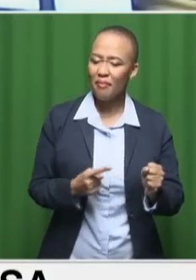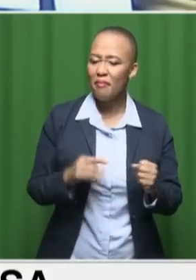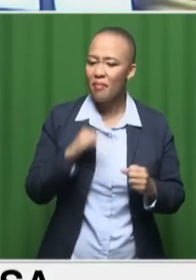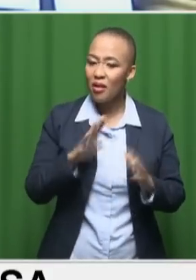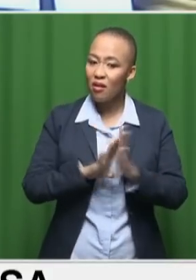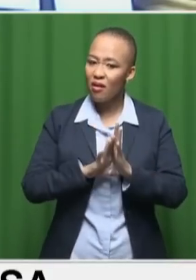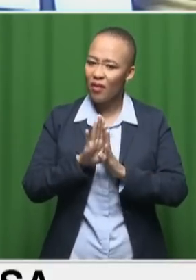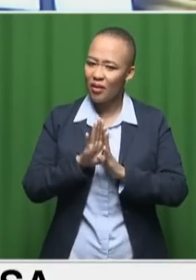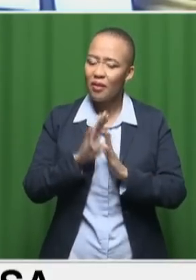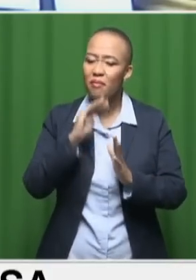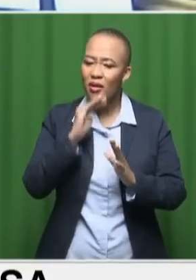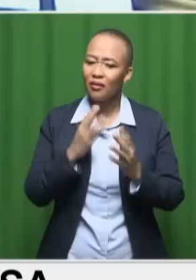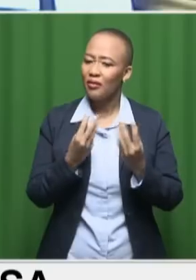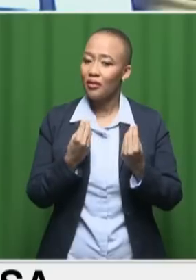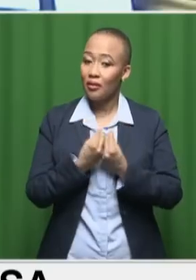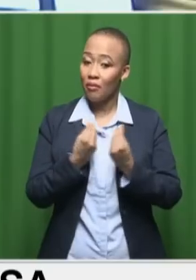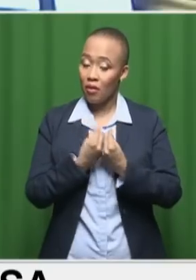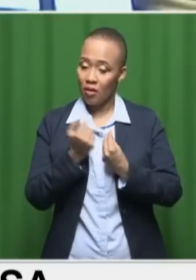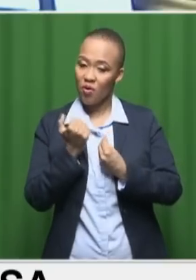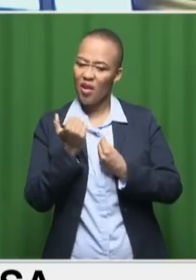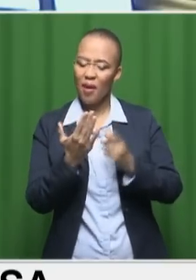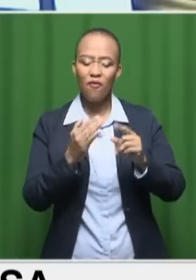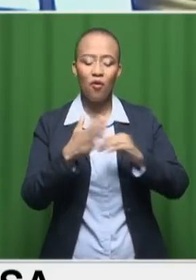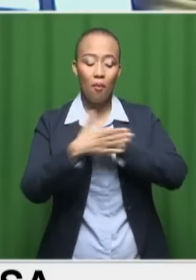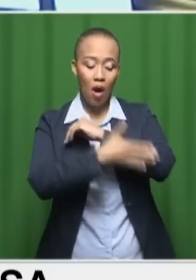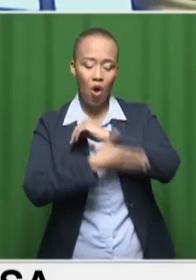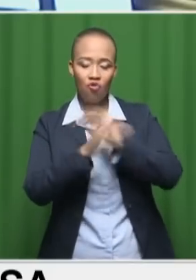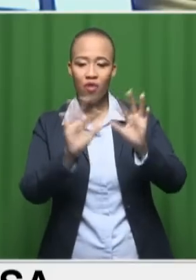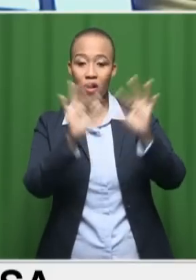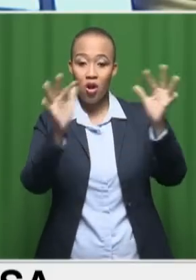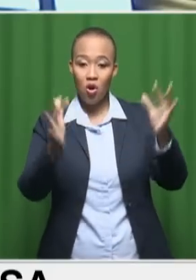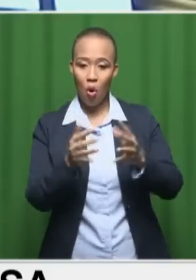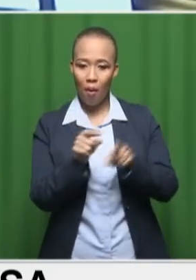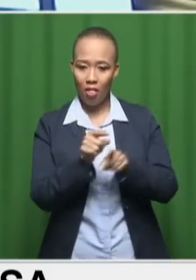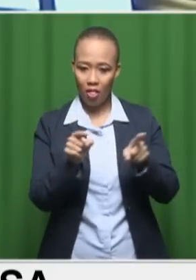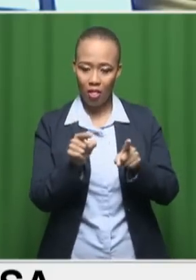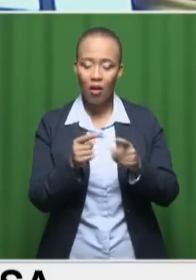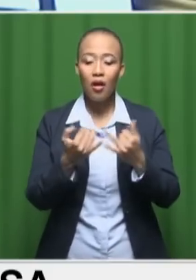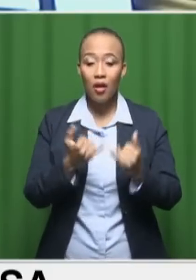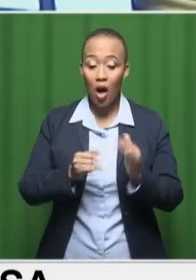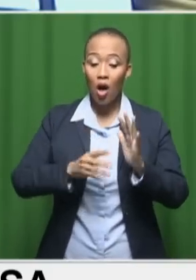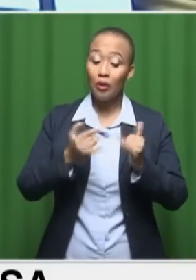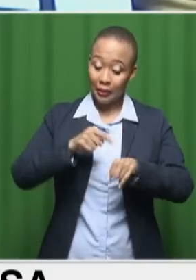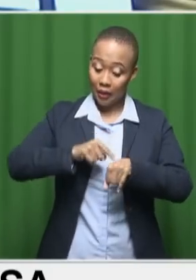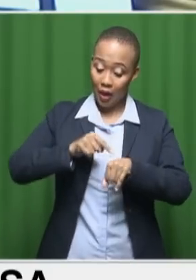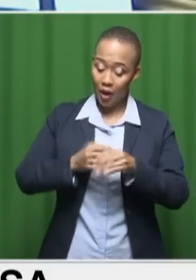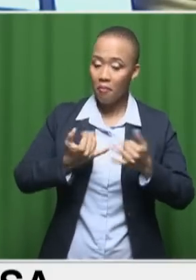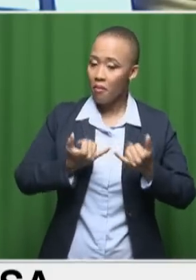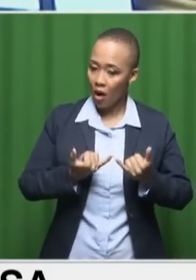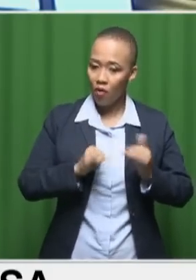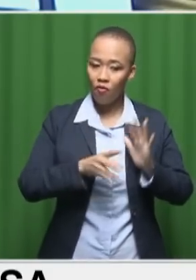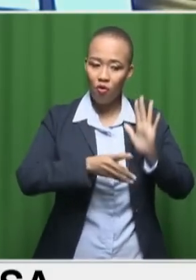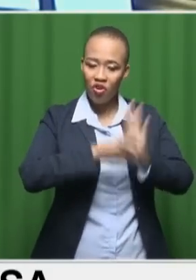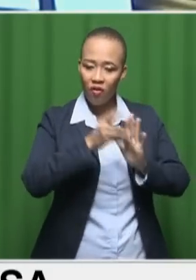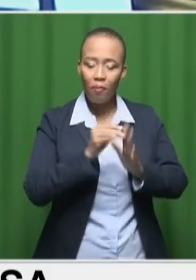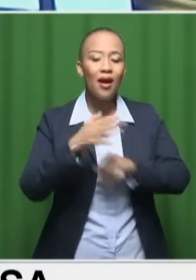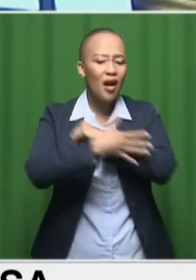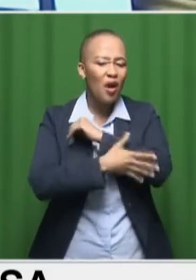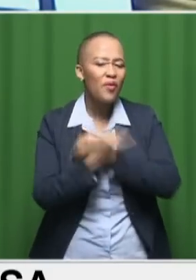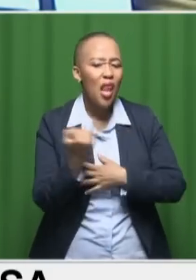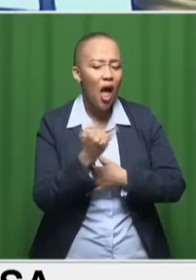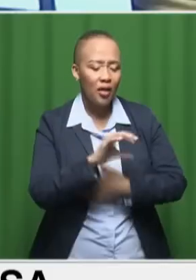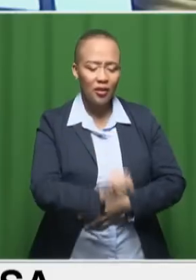issues related to accountability for international crimes. And that remains very important. I think there remains an important axis